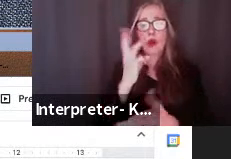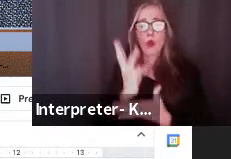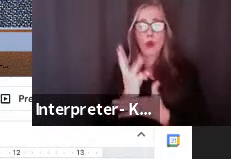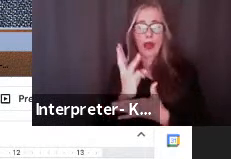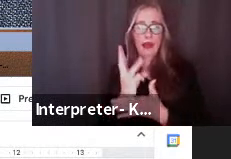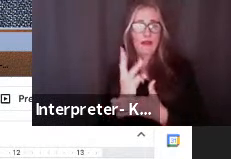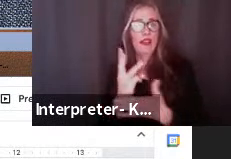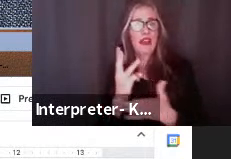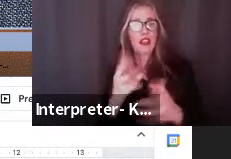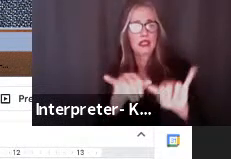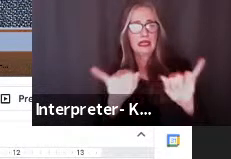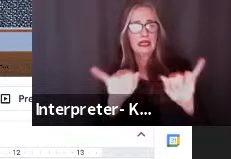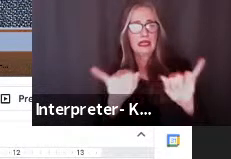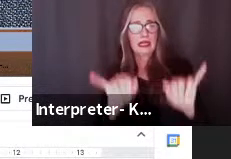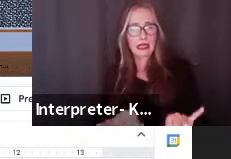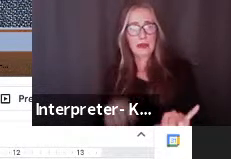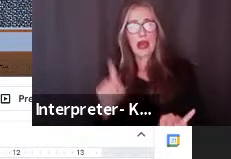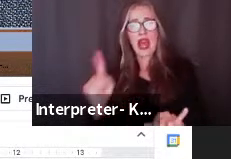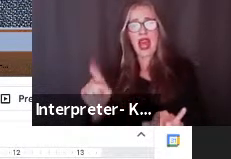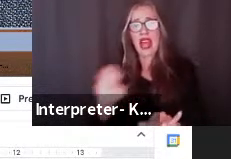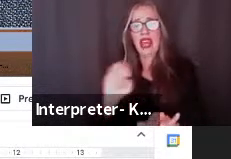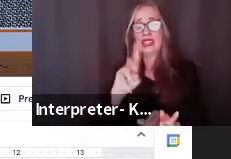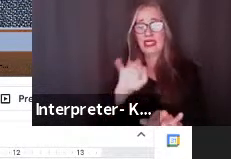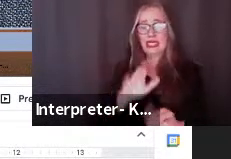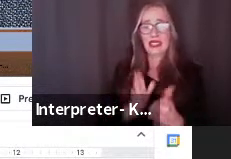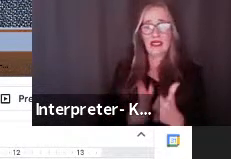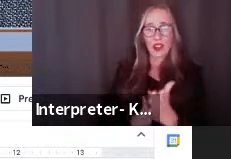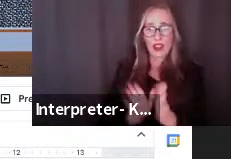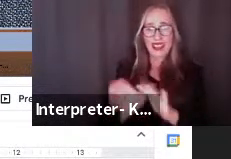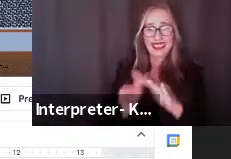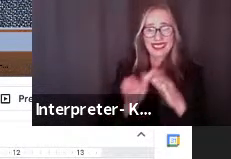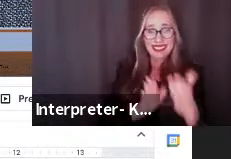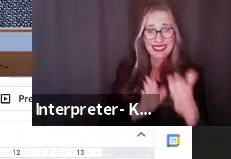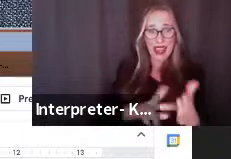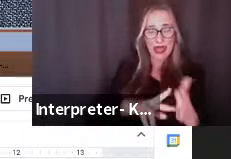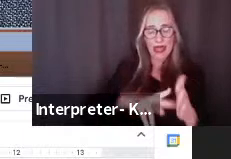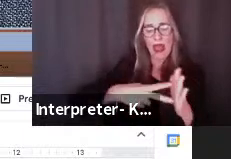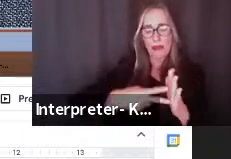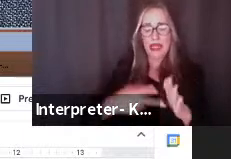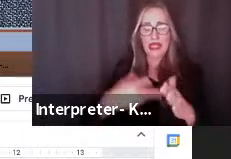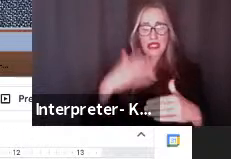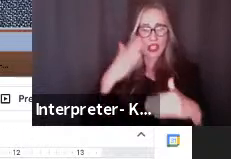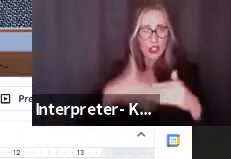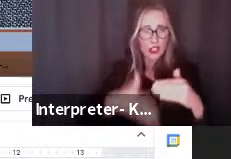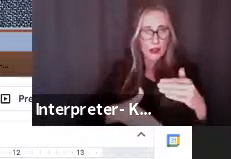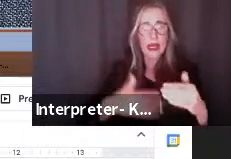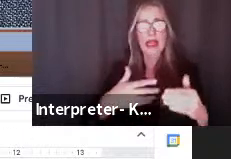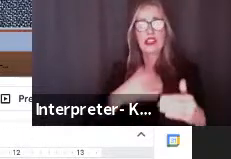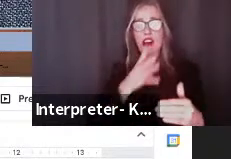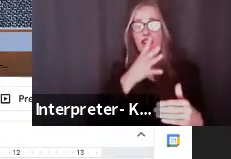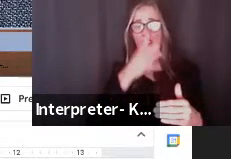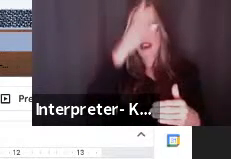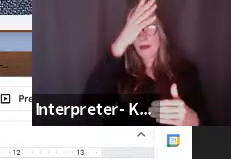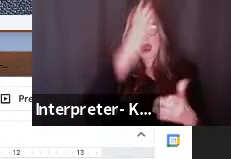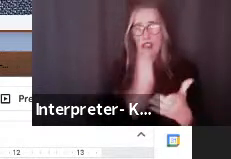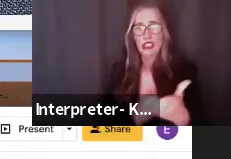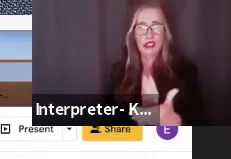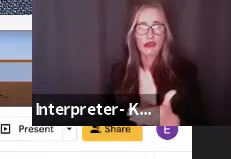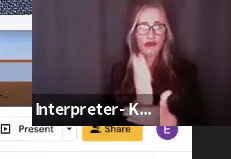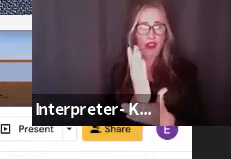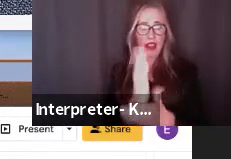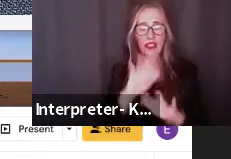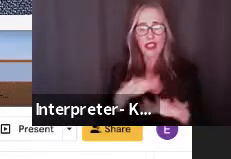for disabled parents and their children which is a termination of parental rights why does this matter why why do we want you to think about